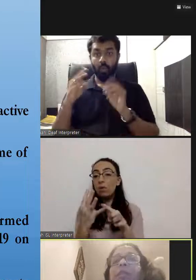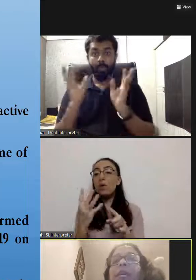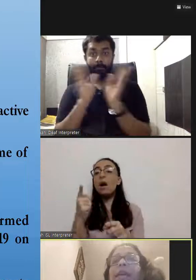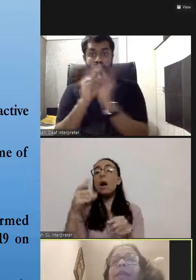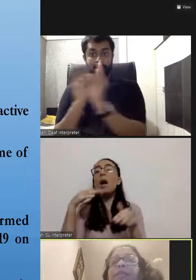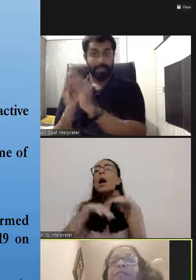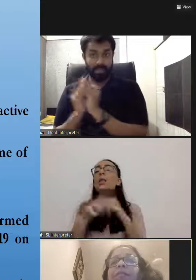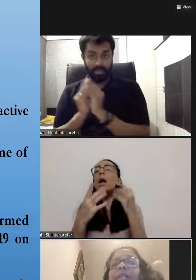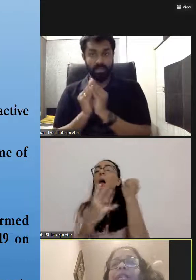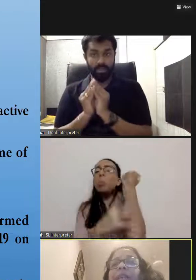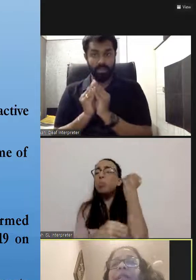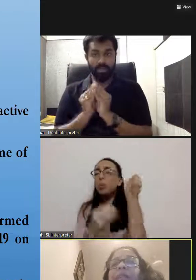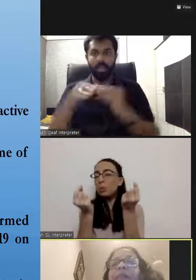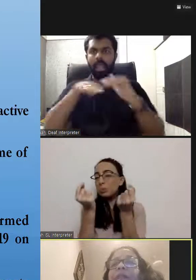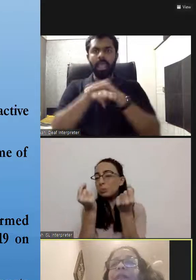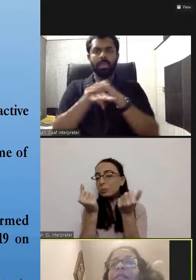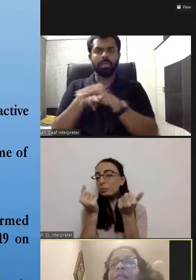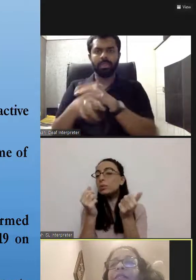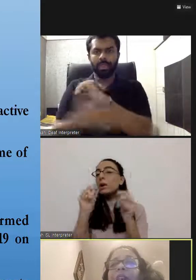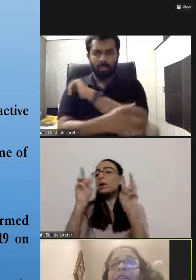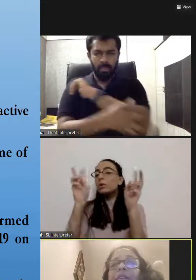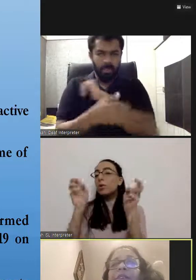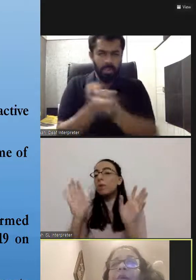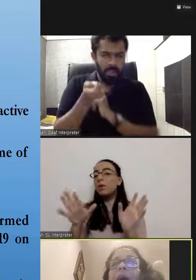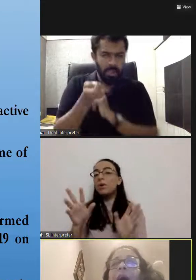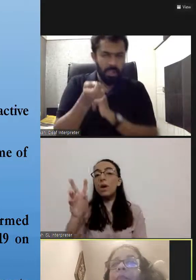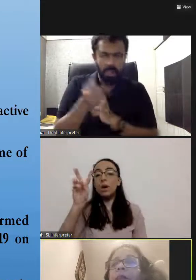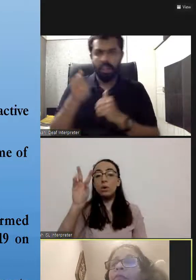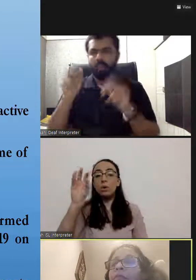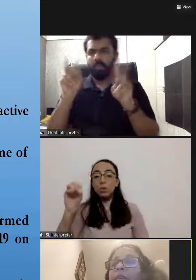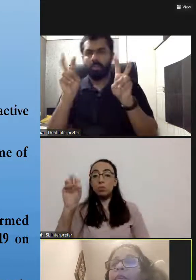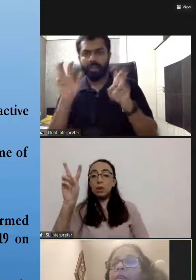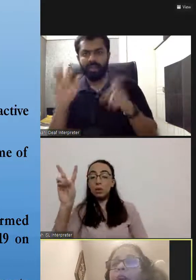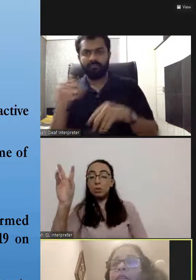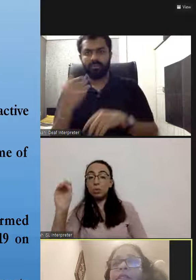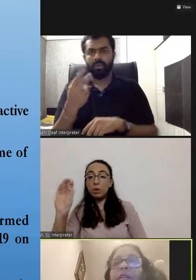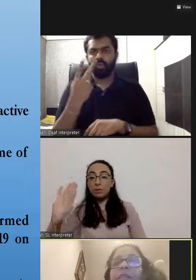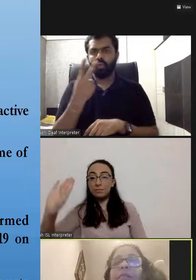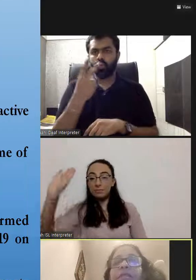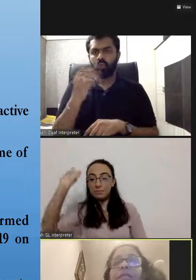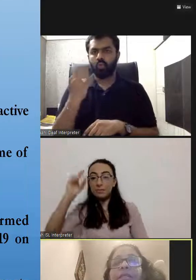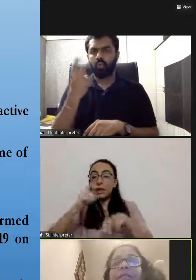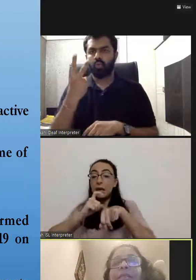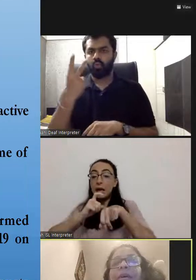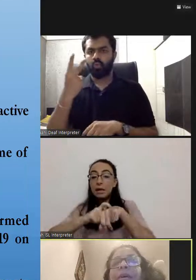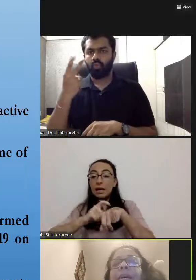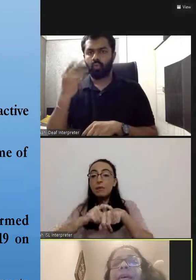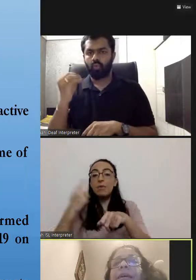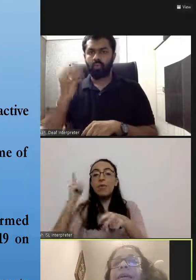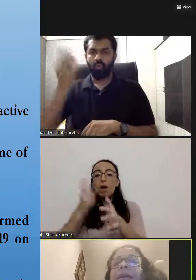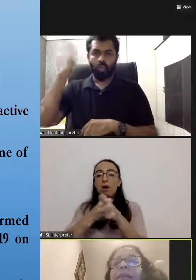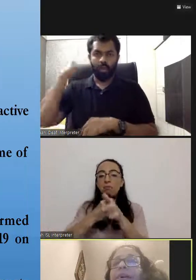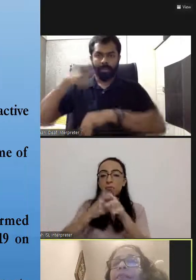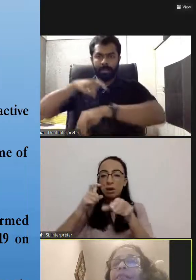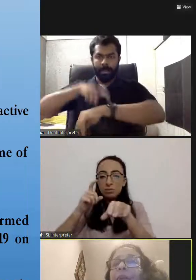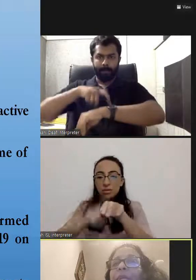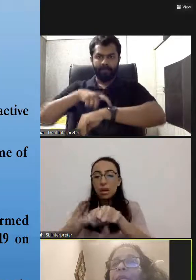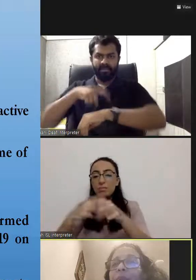to poverty. That is 2021, when there was discussions on armed conflict and humanitarian emergencies. There